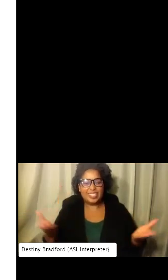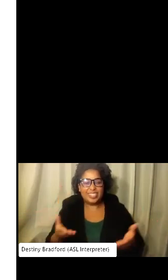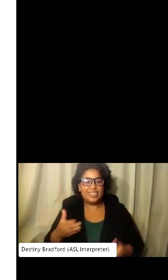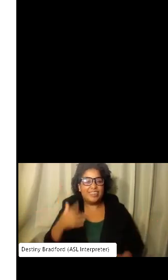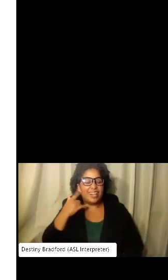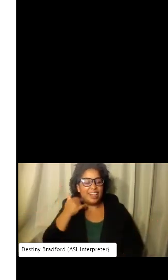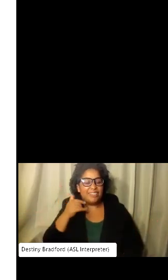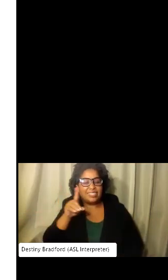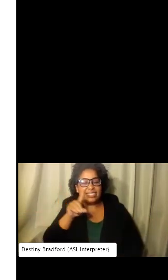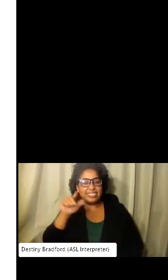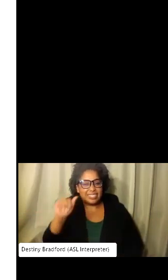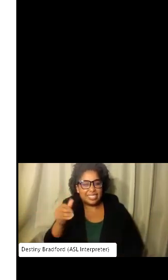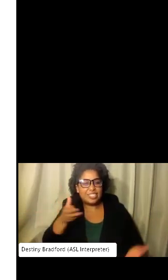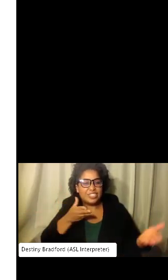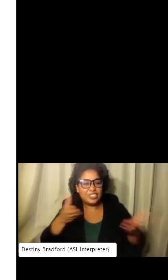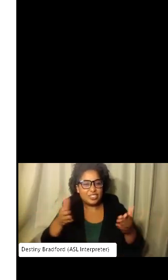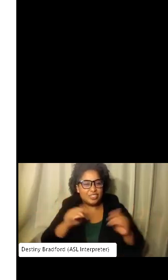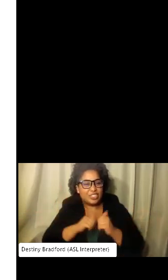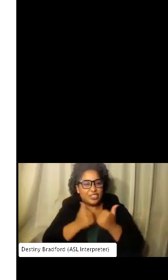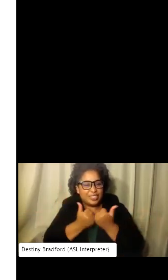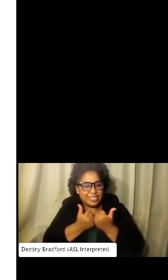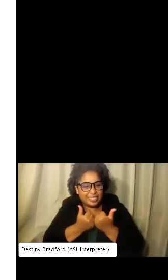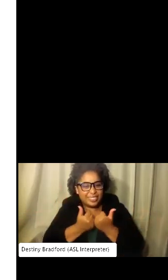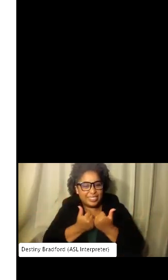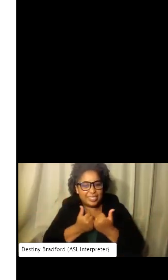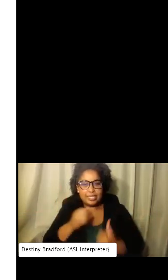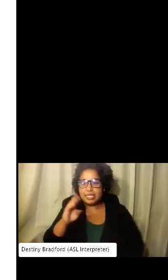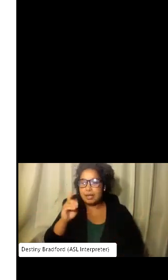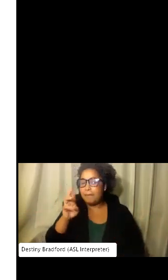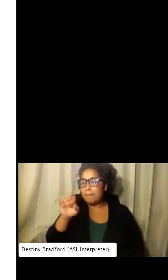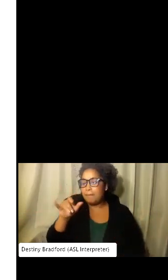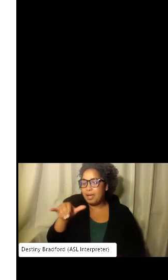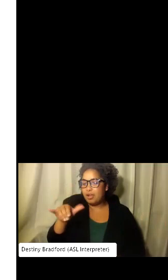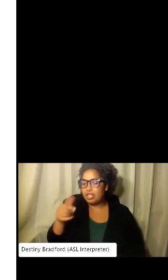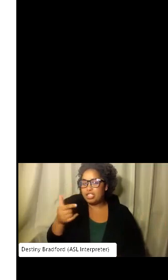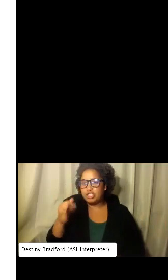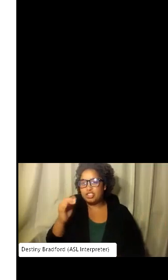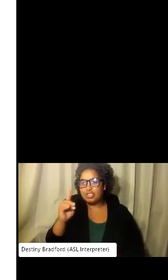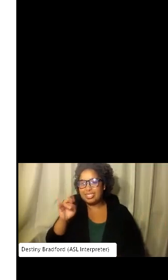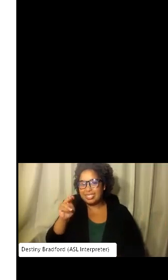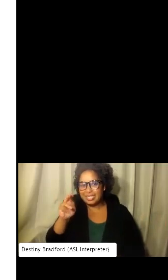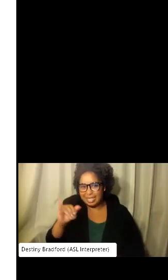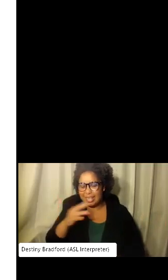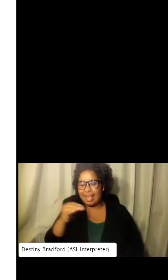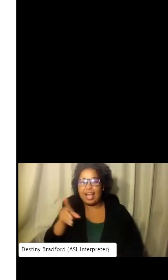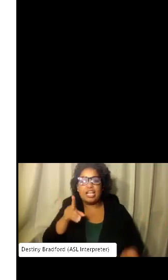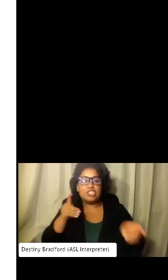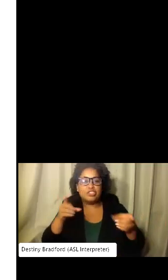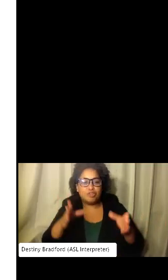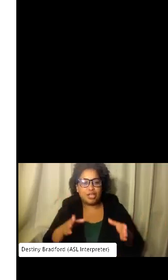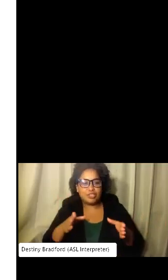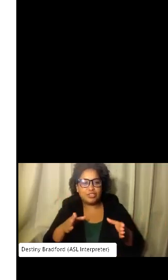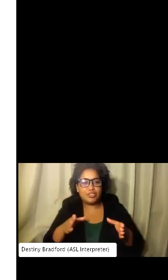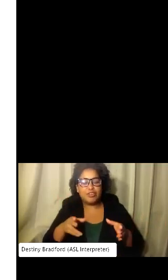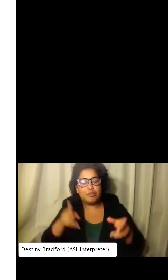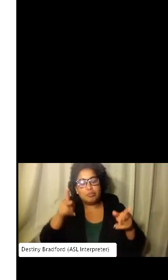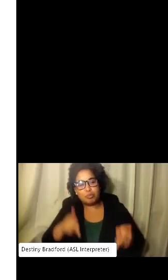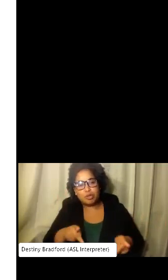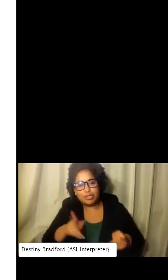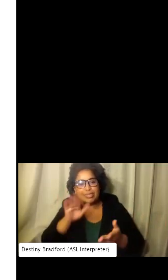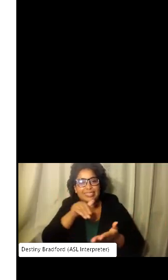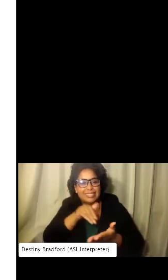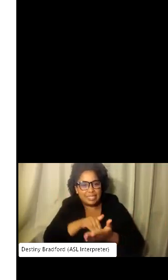Disability Services Association, Barry Giardini, and Director of Person-Centered Services at Easter Seals